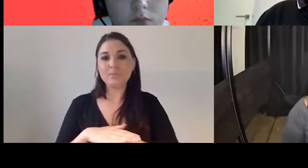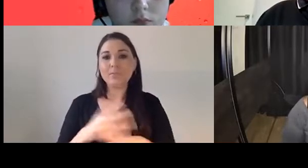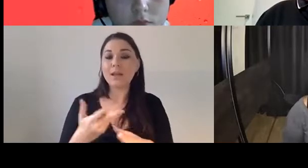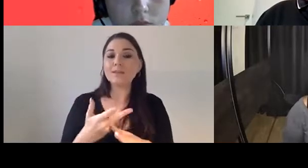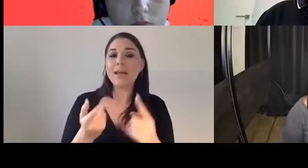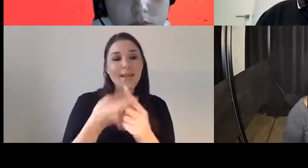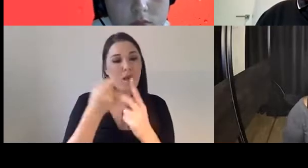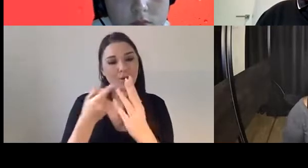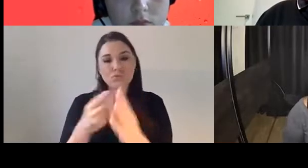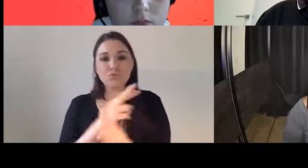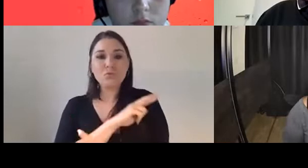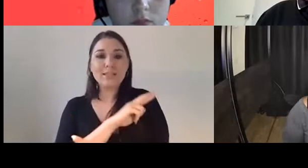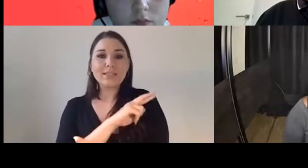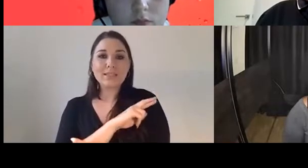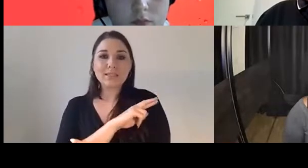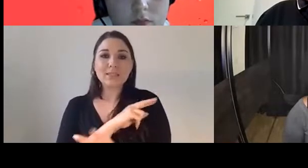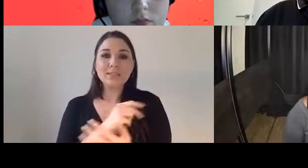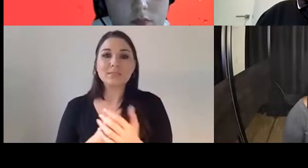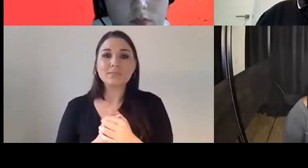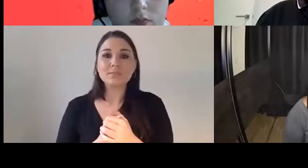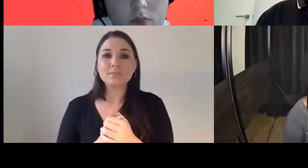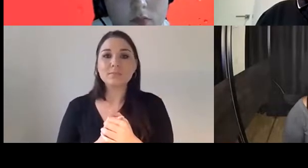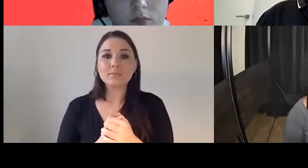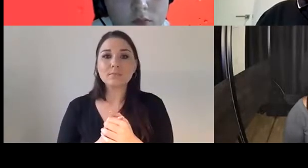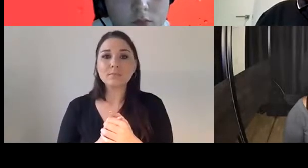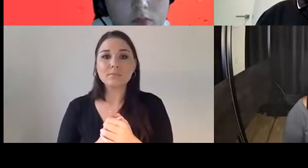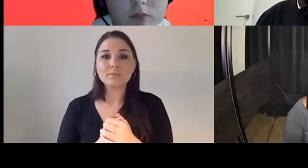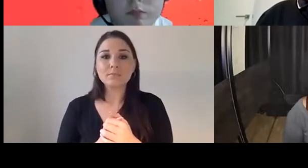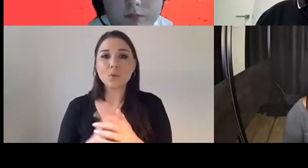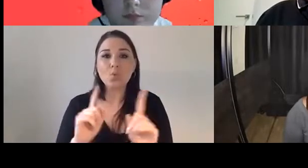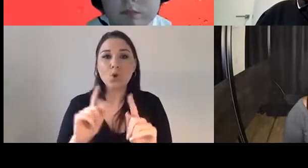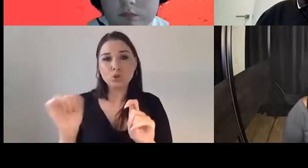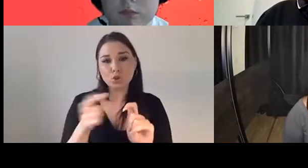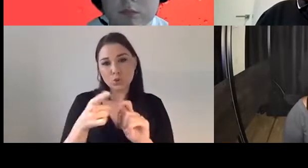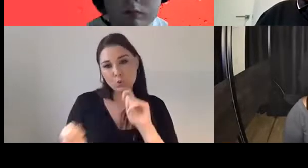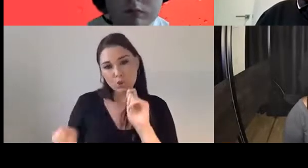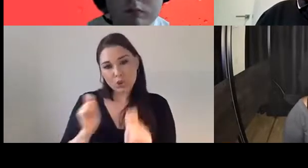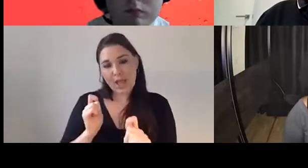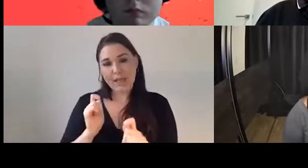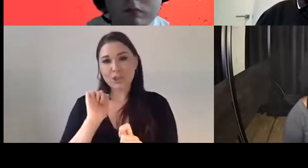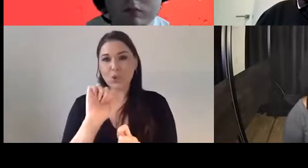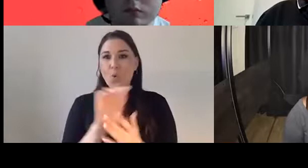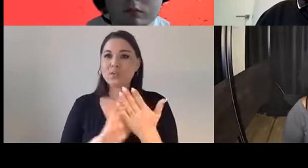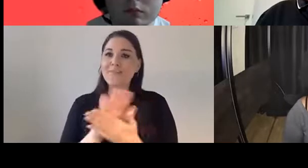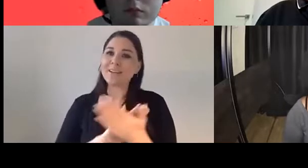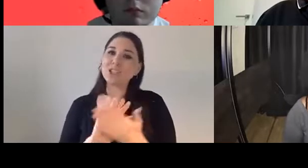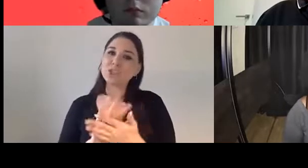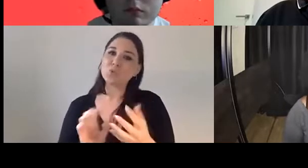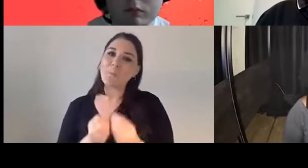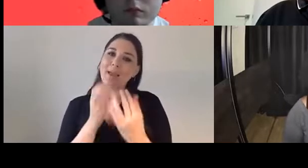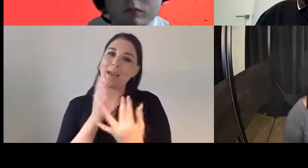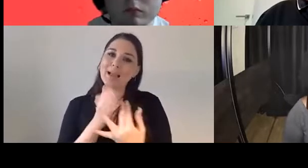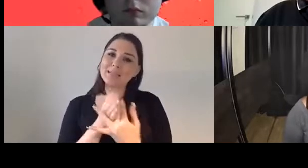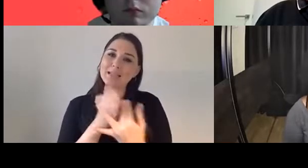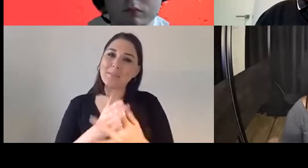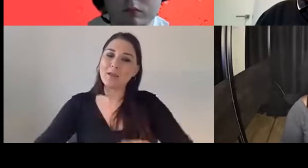of reason, some roles are not accessible. So what should you change also in your role definition to make it accessible for more